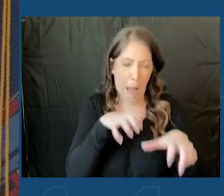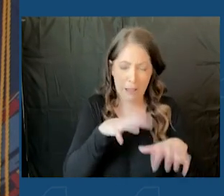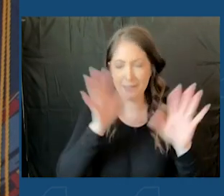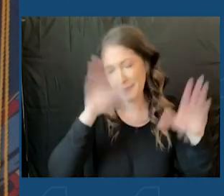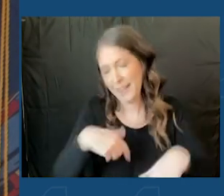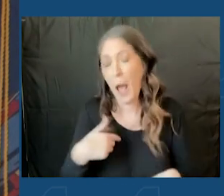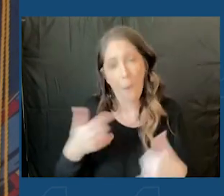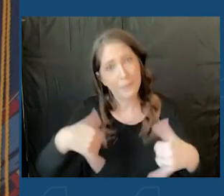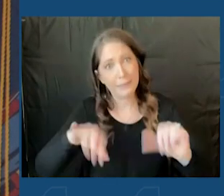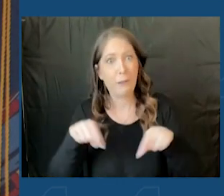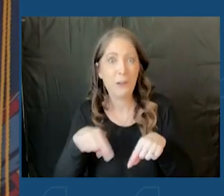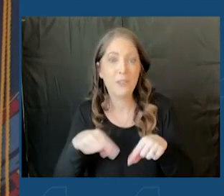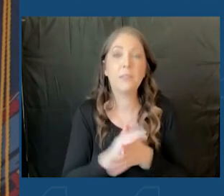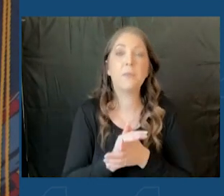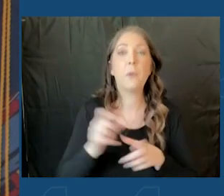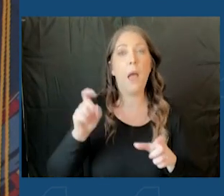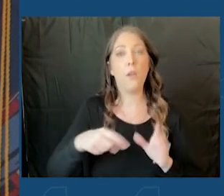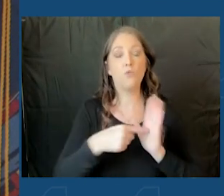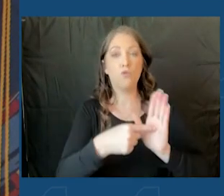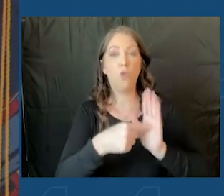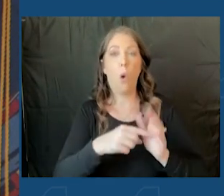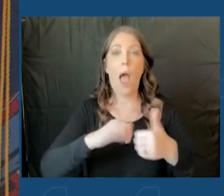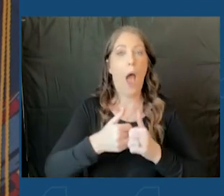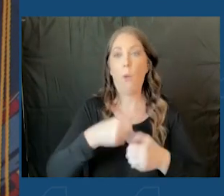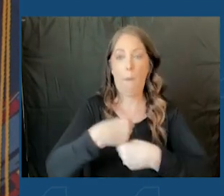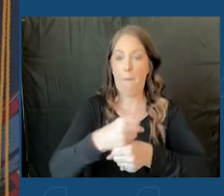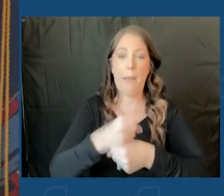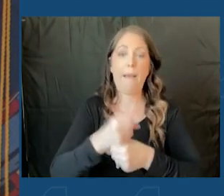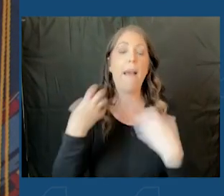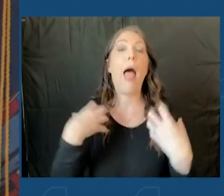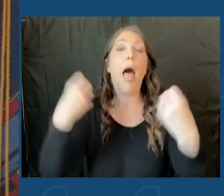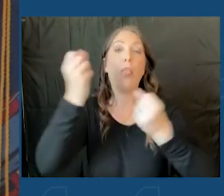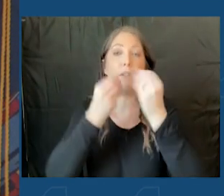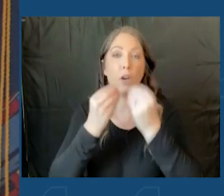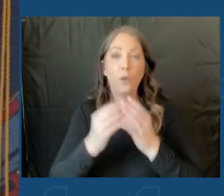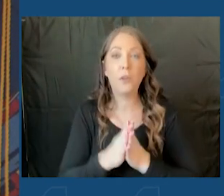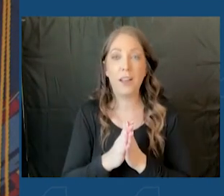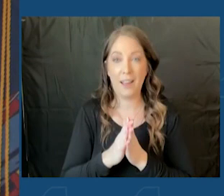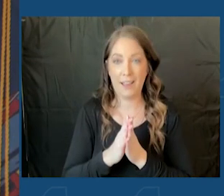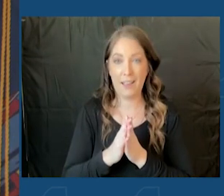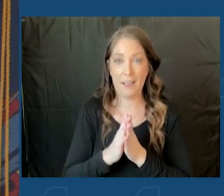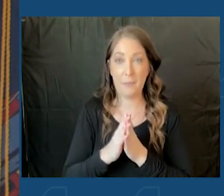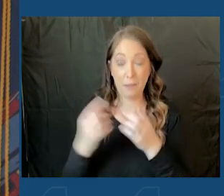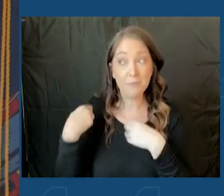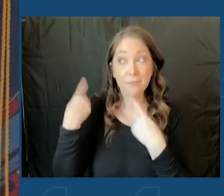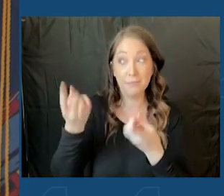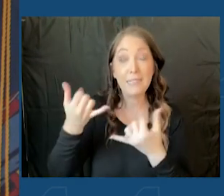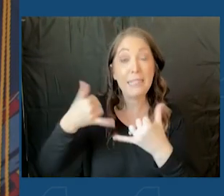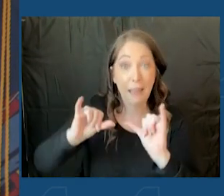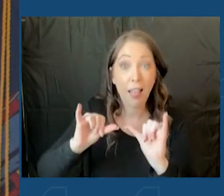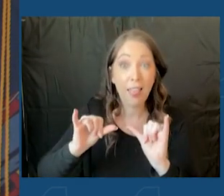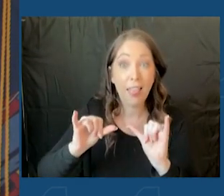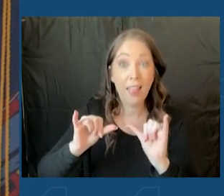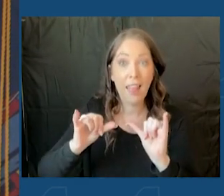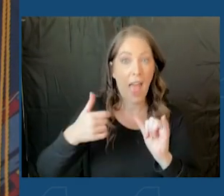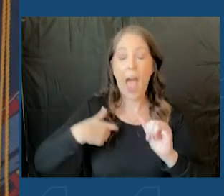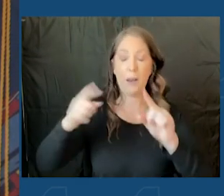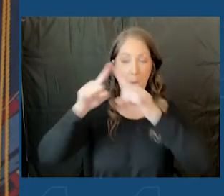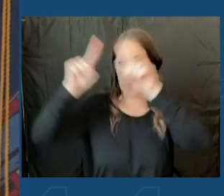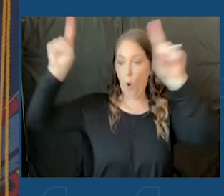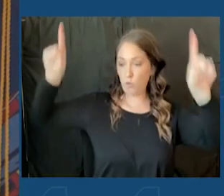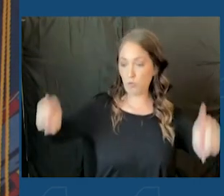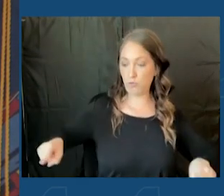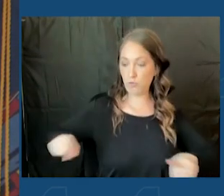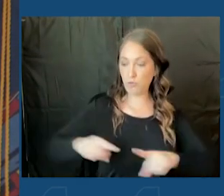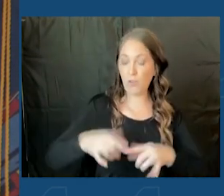And so I had to demonstrate how to make some healthy food. And this is crazy, but to this day, I had to make a poster. I still remember the